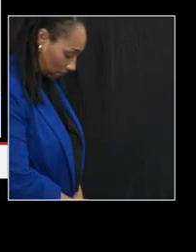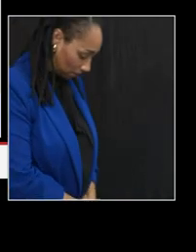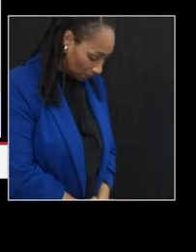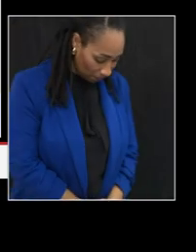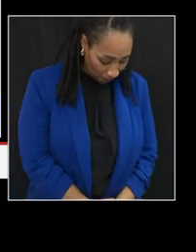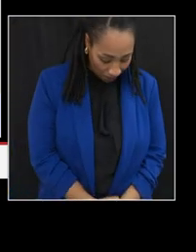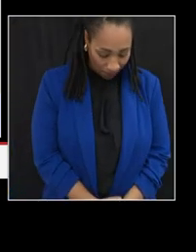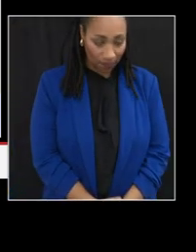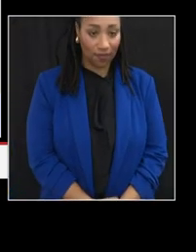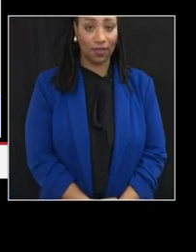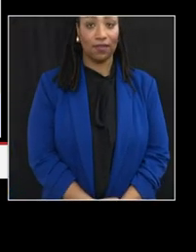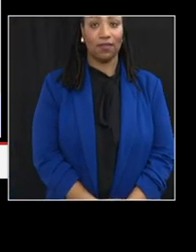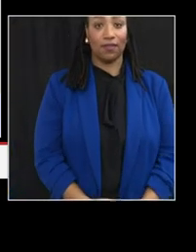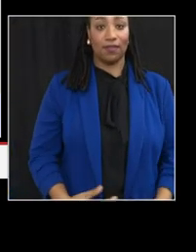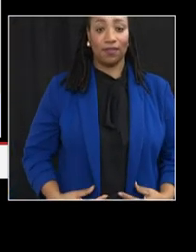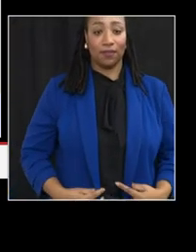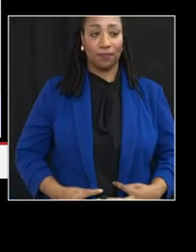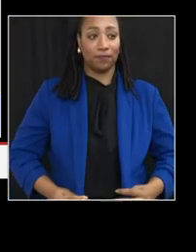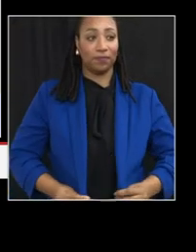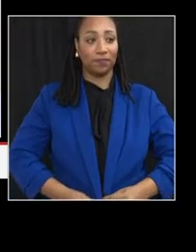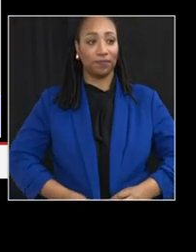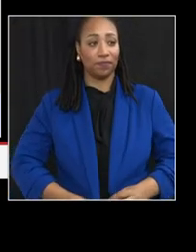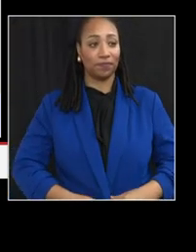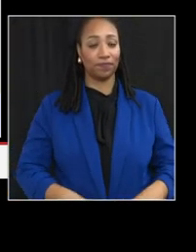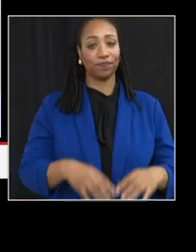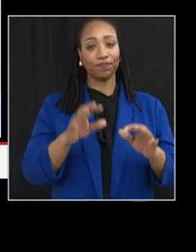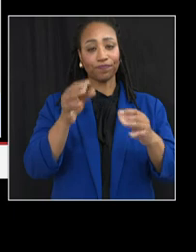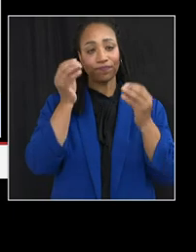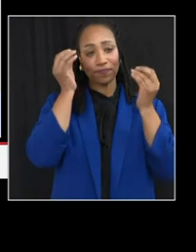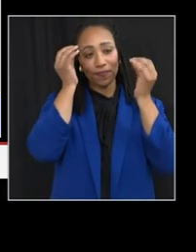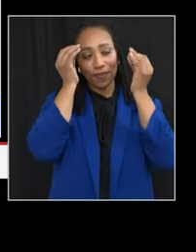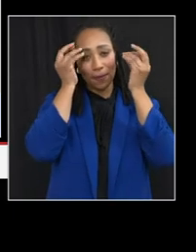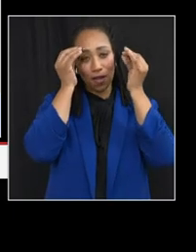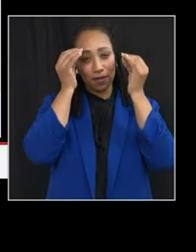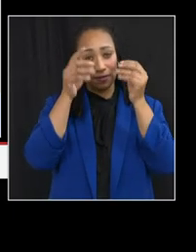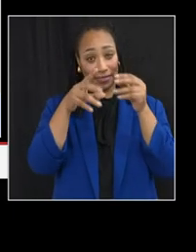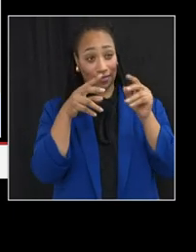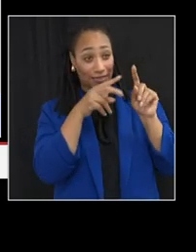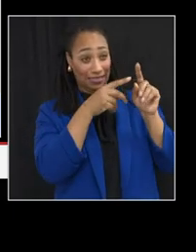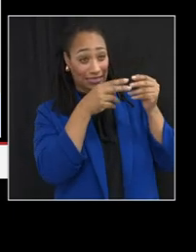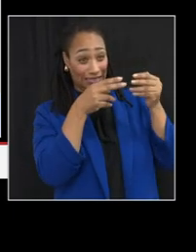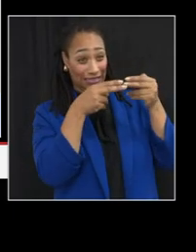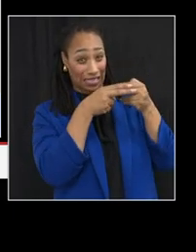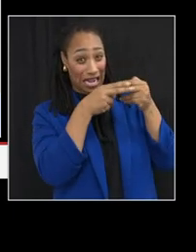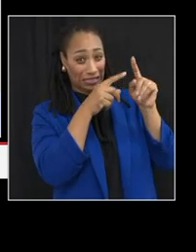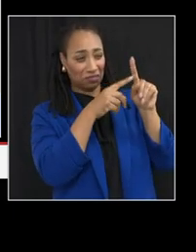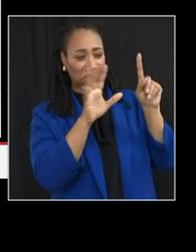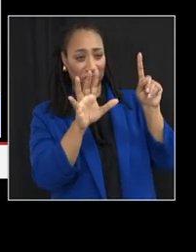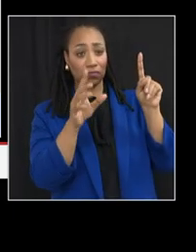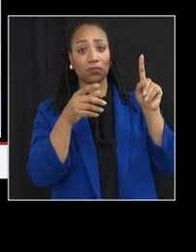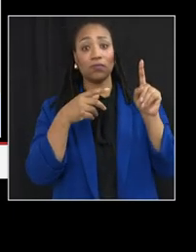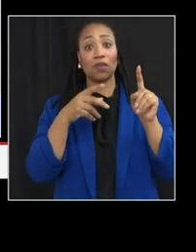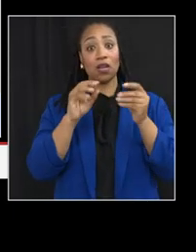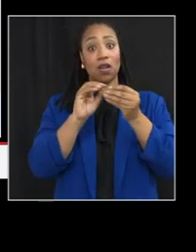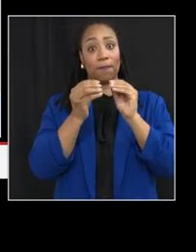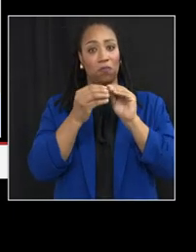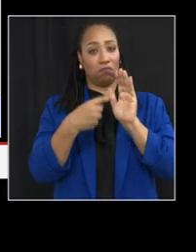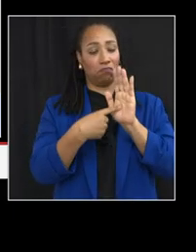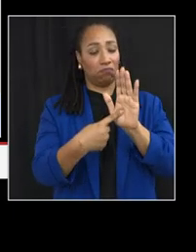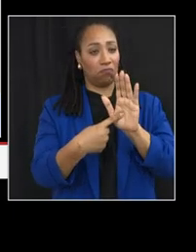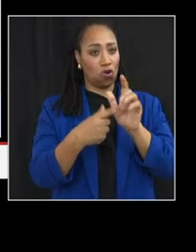sized proportionally, because I'll start with the largest numbers, which is human support services. That is Medicaid, that is health